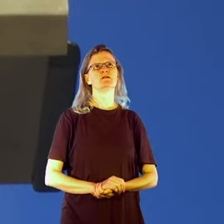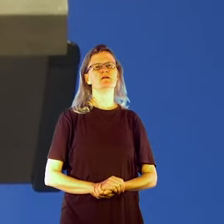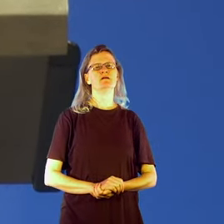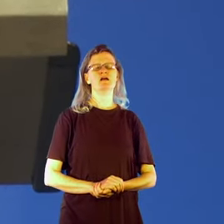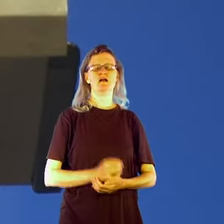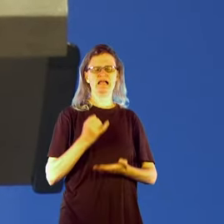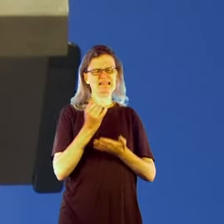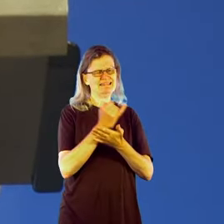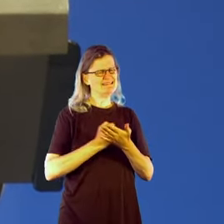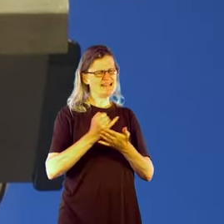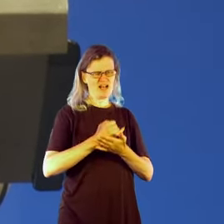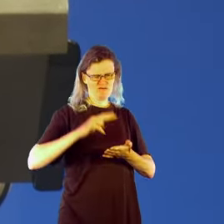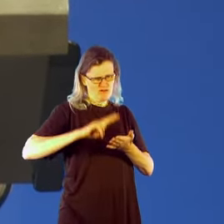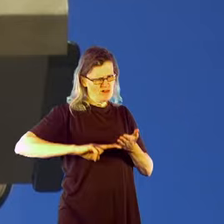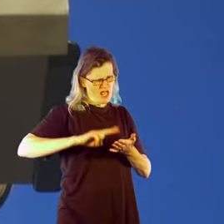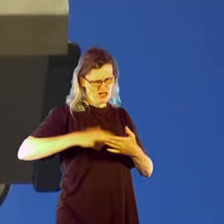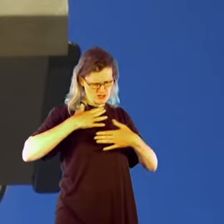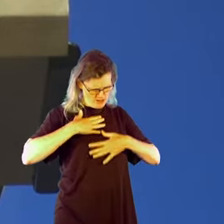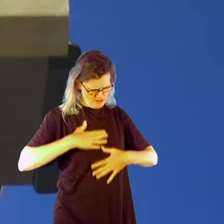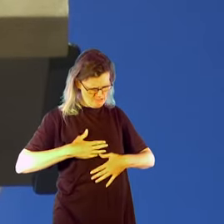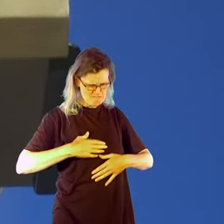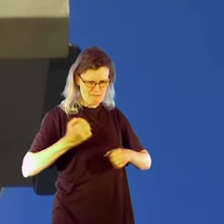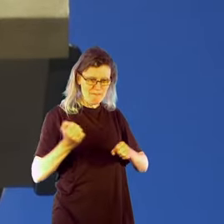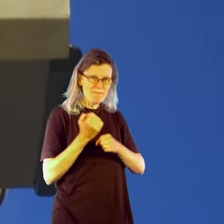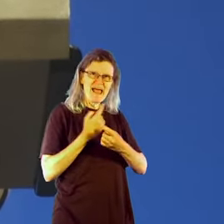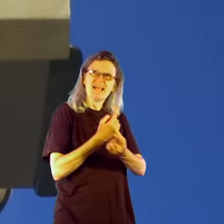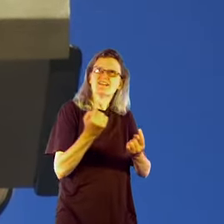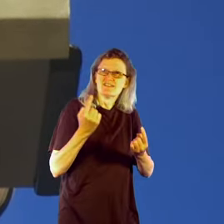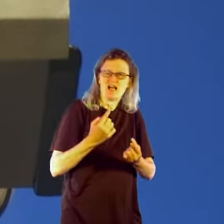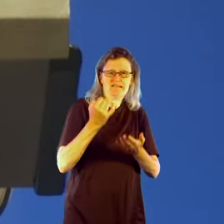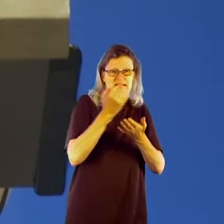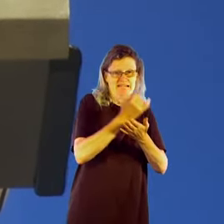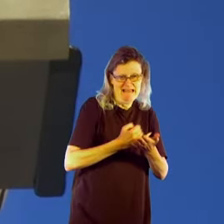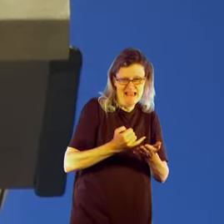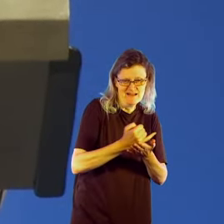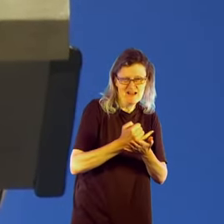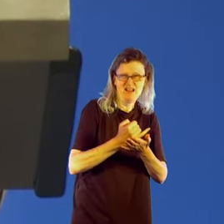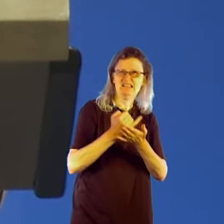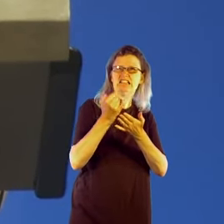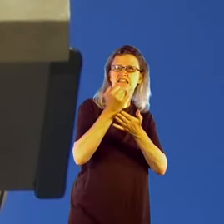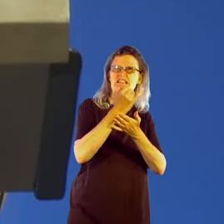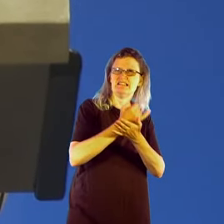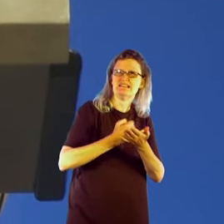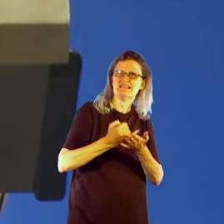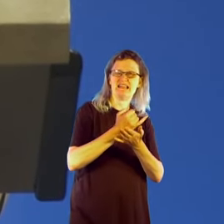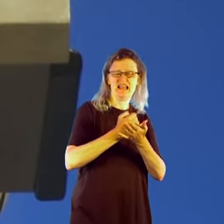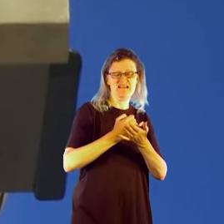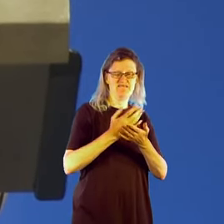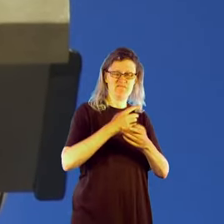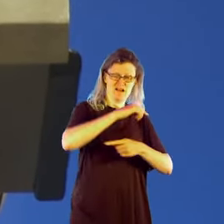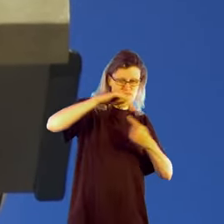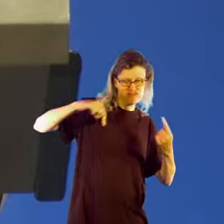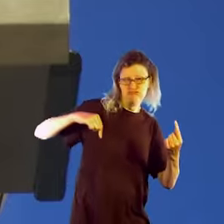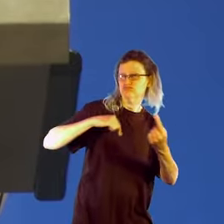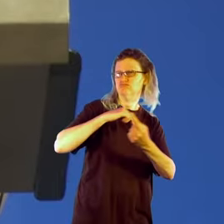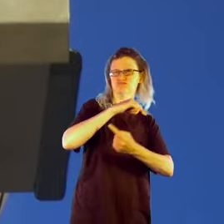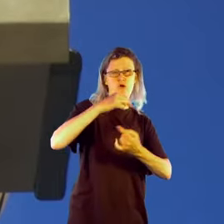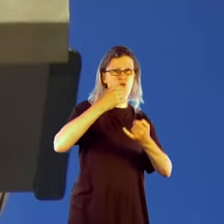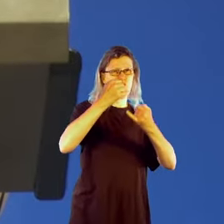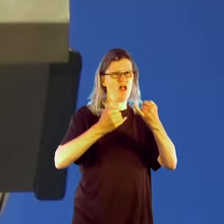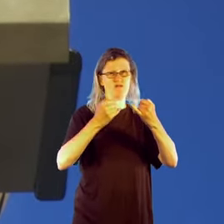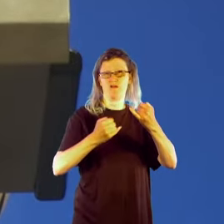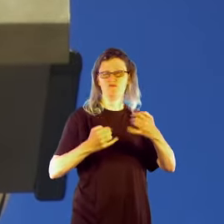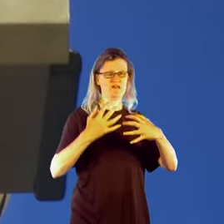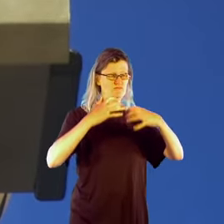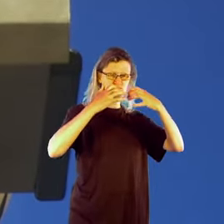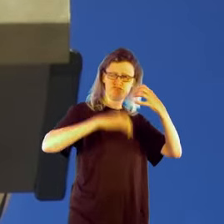Our sinful nature is what makes us sin, and our sins deepen and strengthen our sinful nature. We are